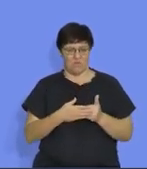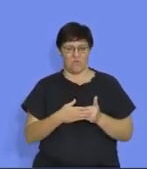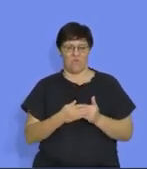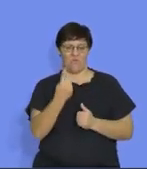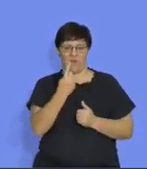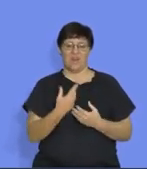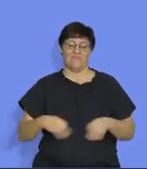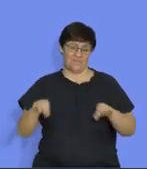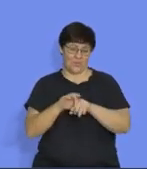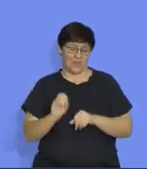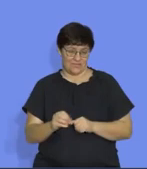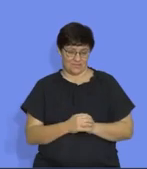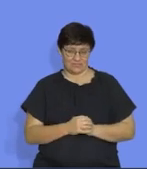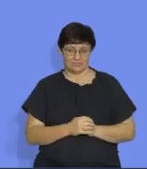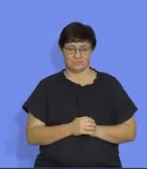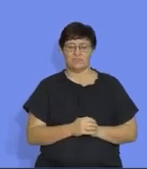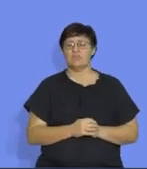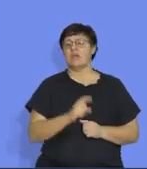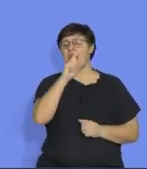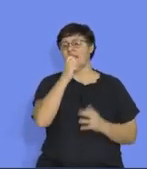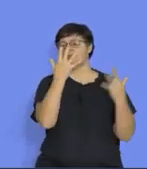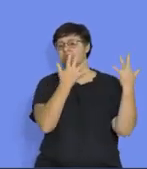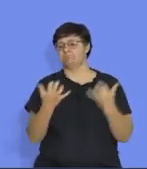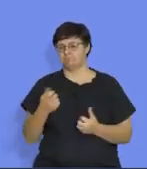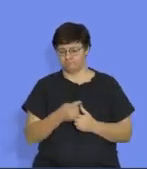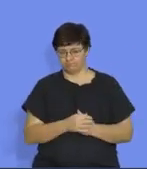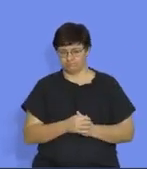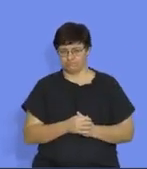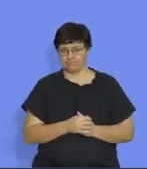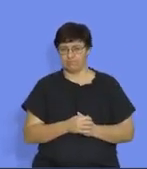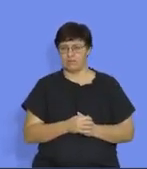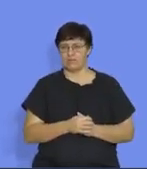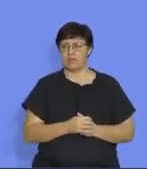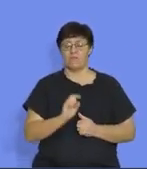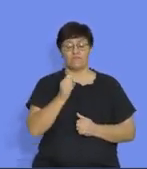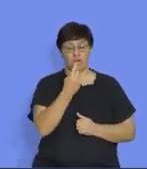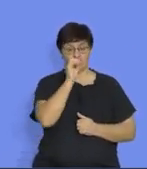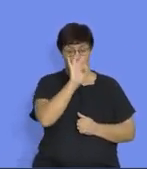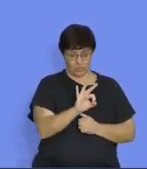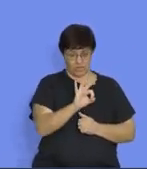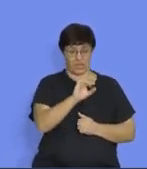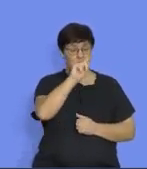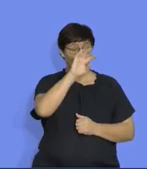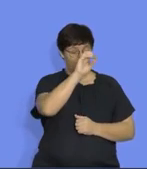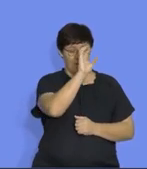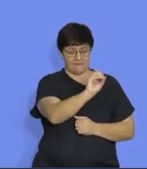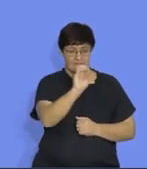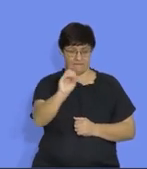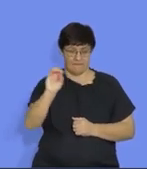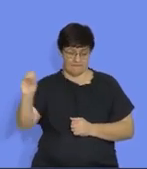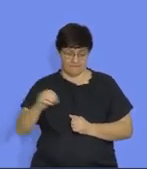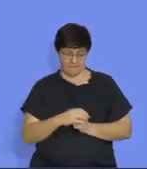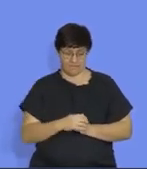Let's try and work out x together. So we have the first three terms, and I've been told that it